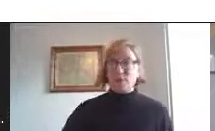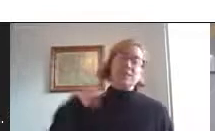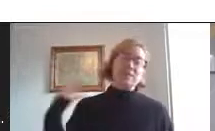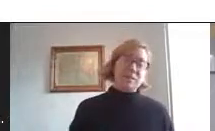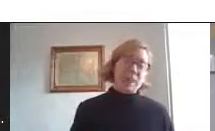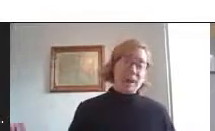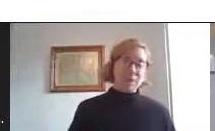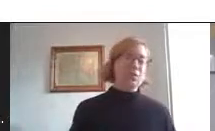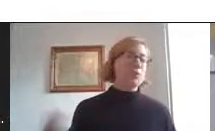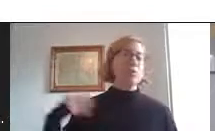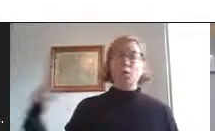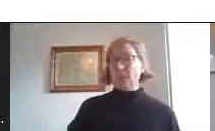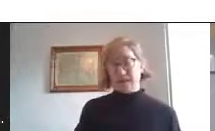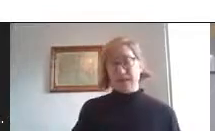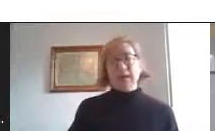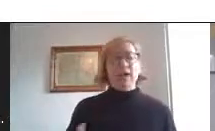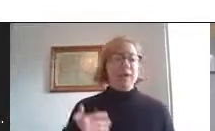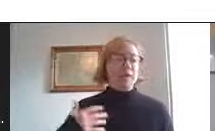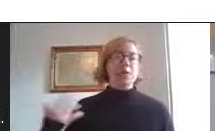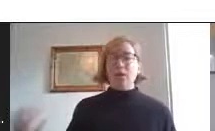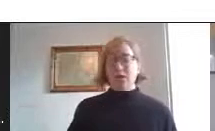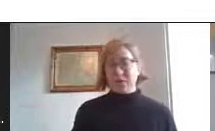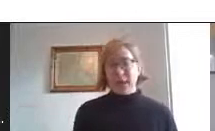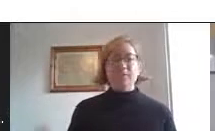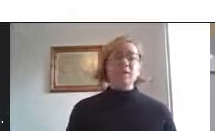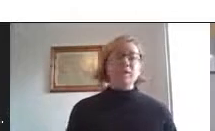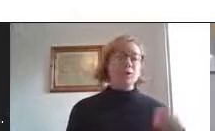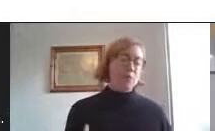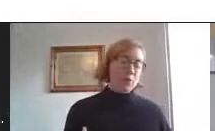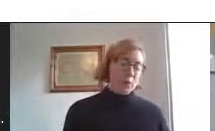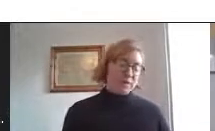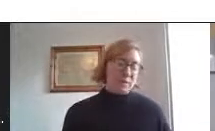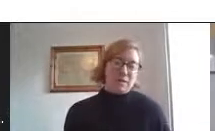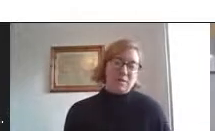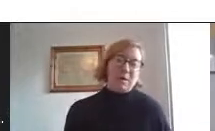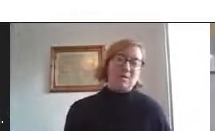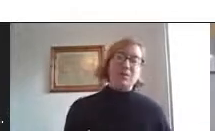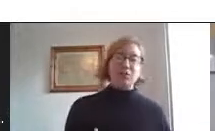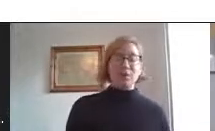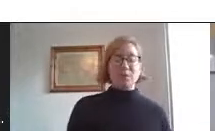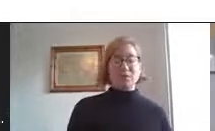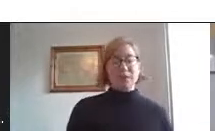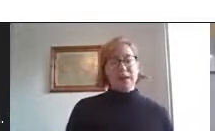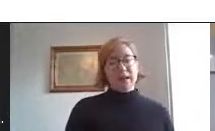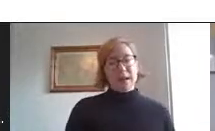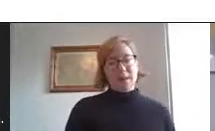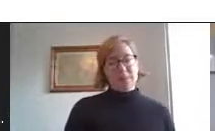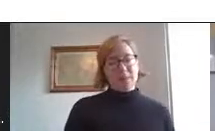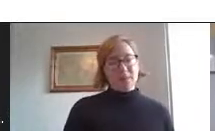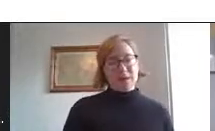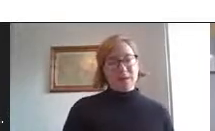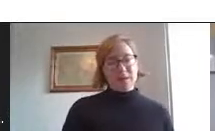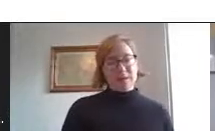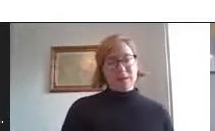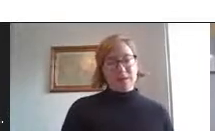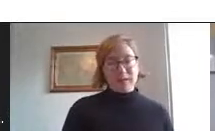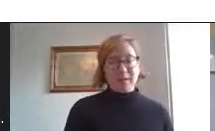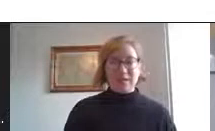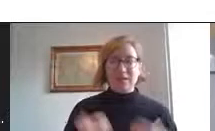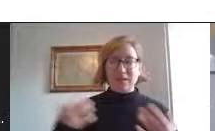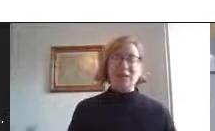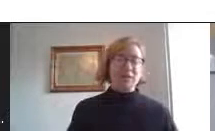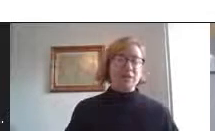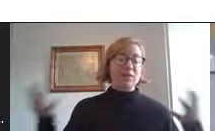the child would see parents who avoid going to parents evening, who avoid speaking to people in shops, that kind of